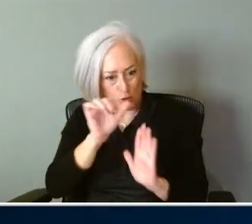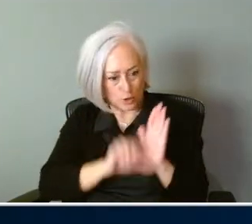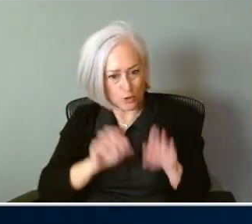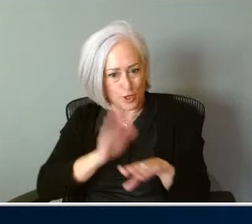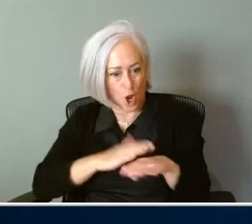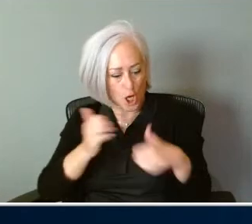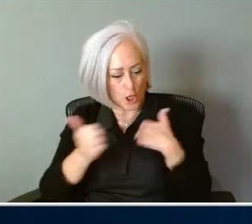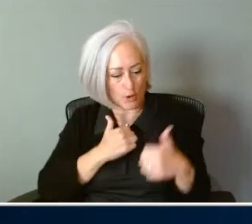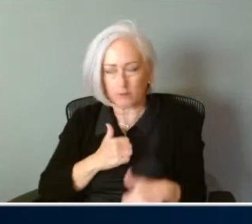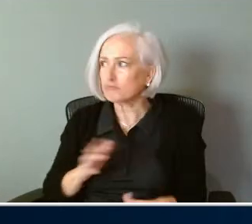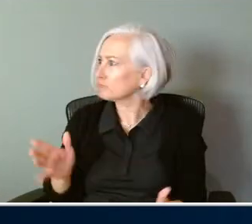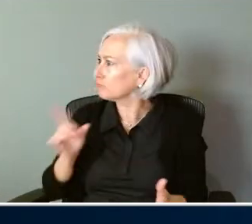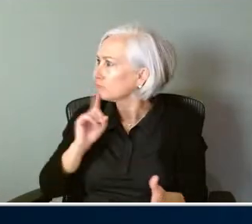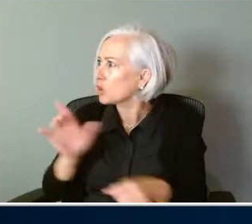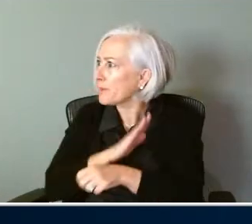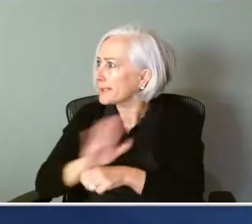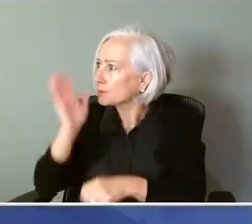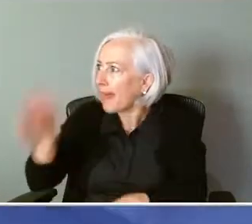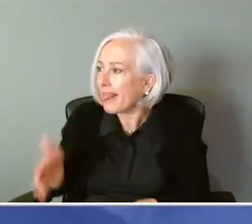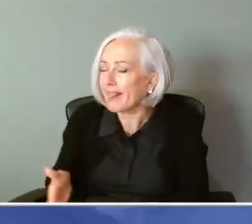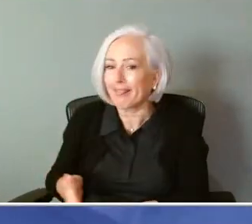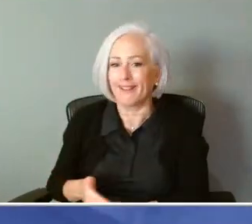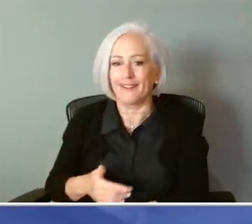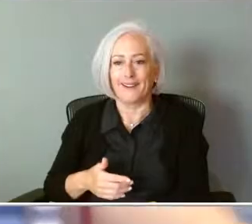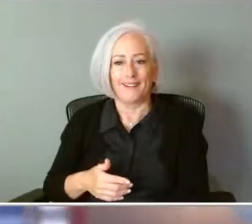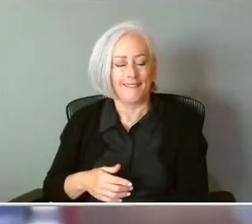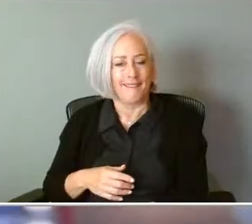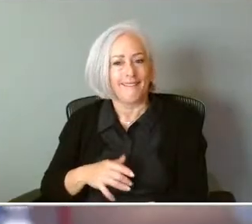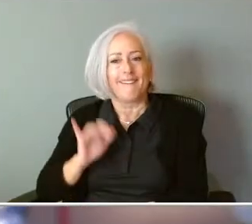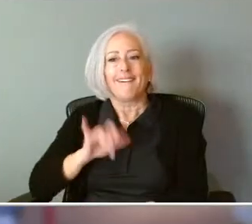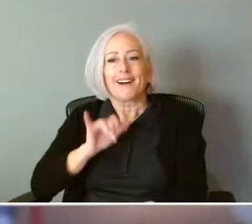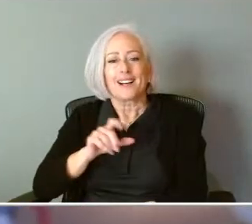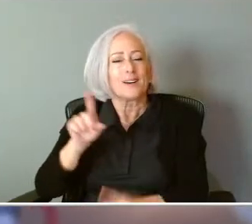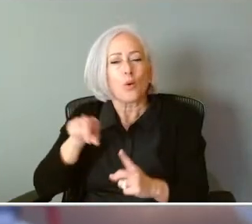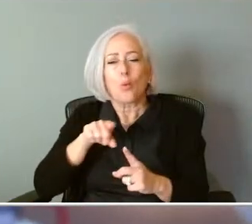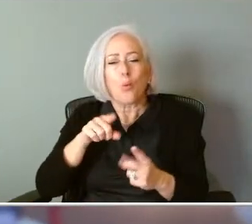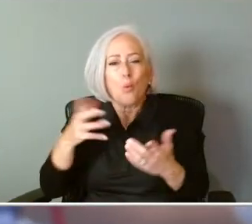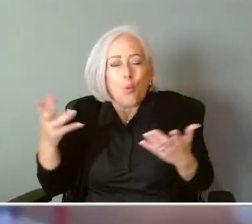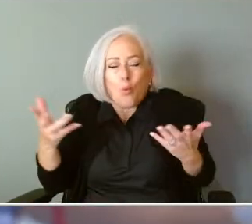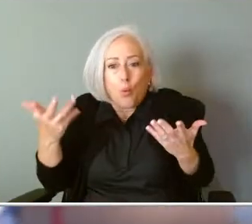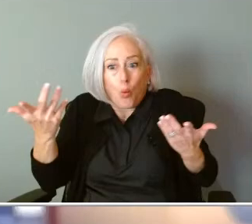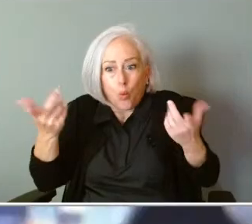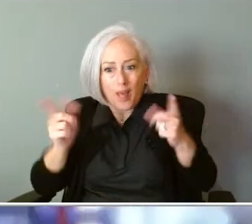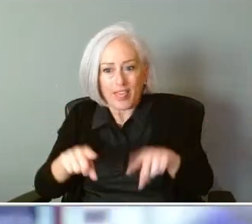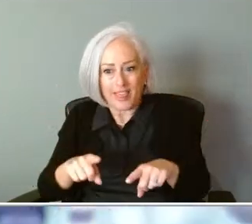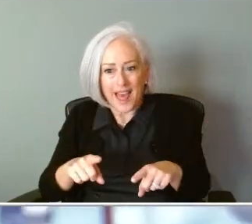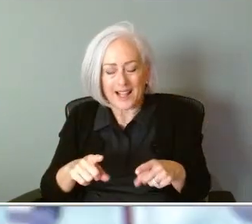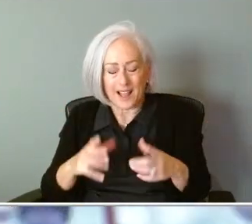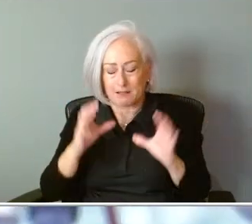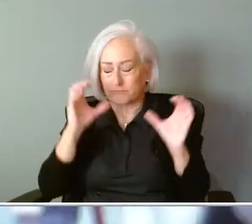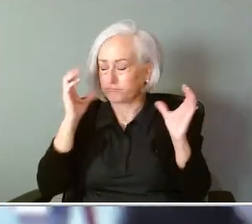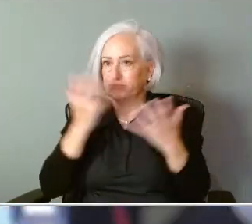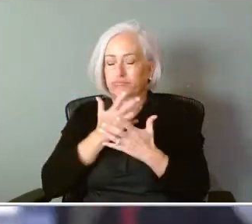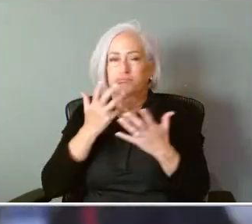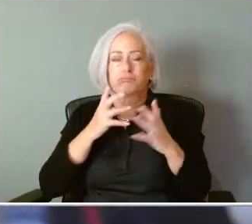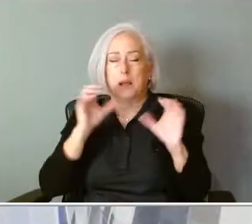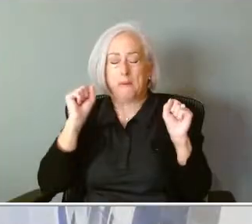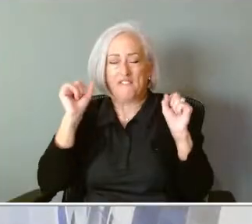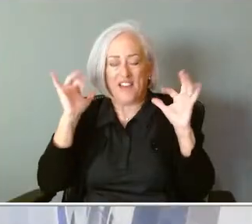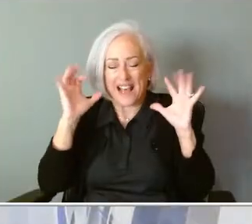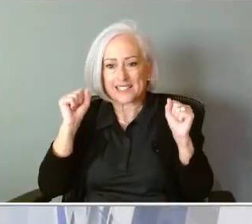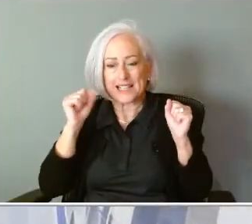no hesitation. No hesitation. So why was that? What was it just? I mean, what a fascinating experience. Yeah, I think